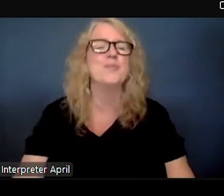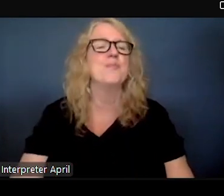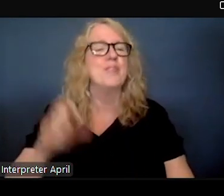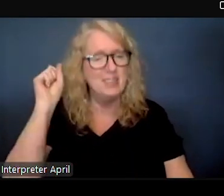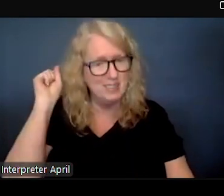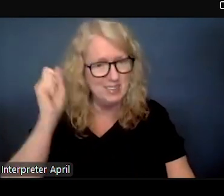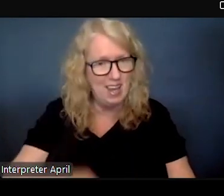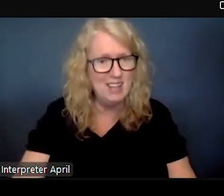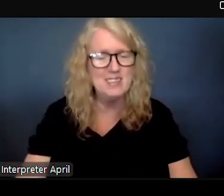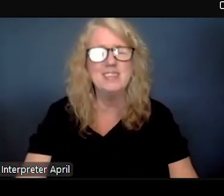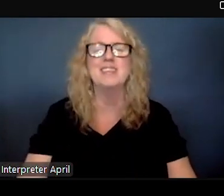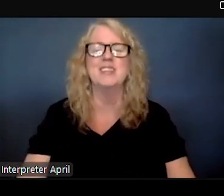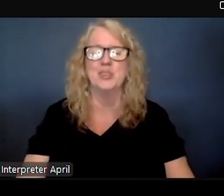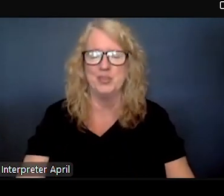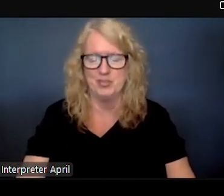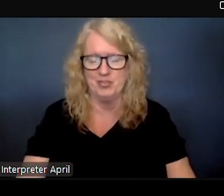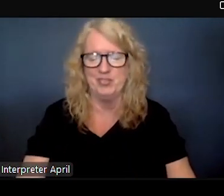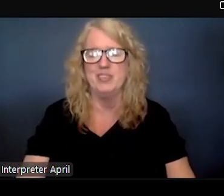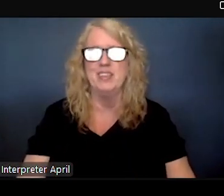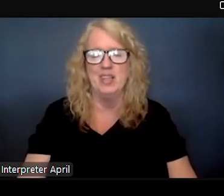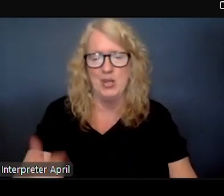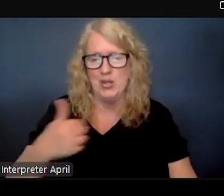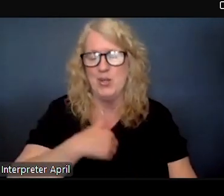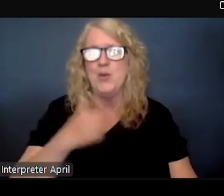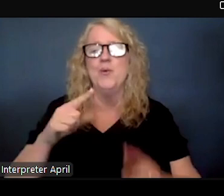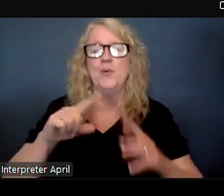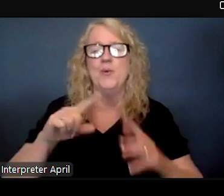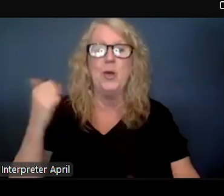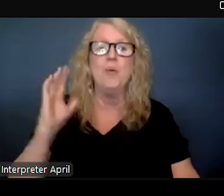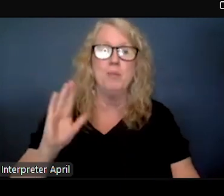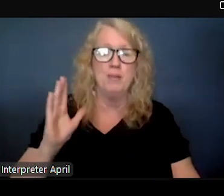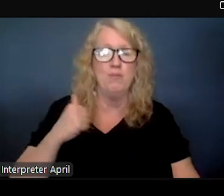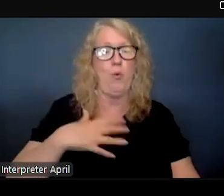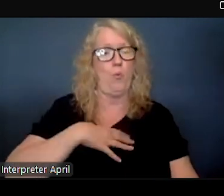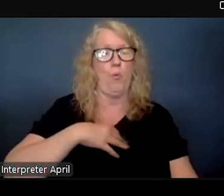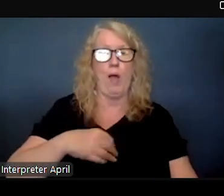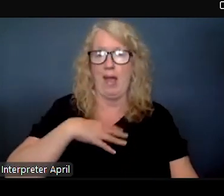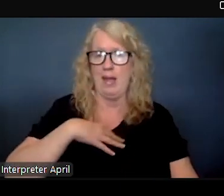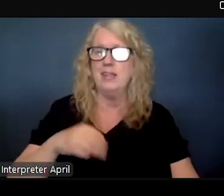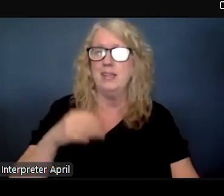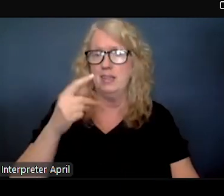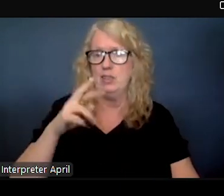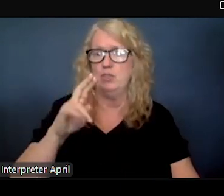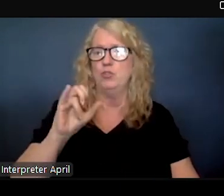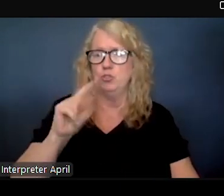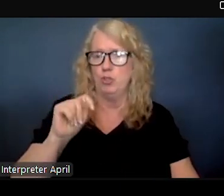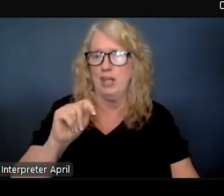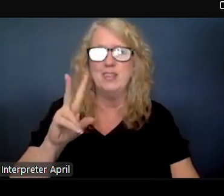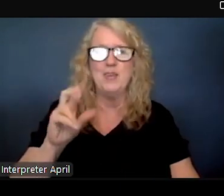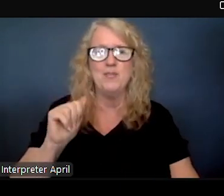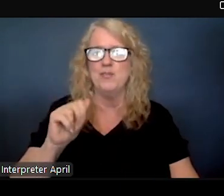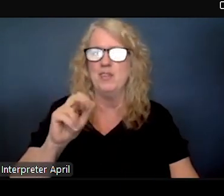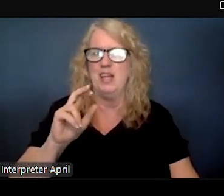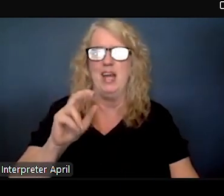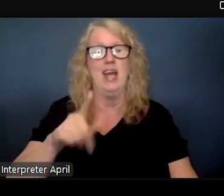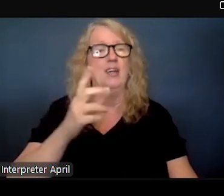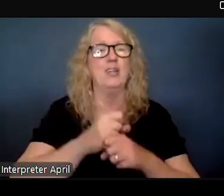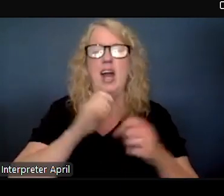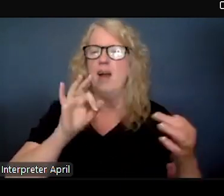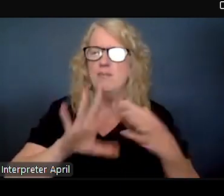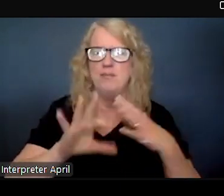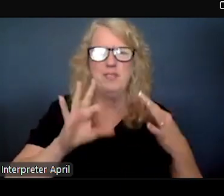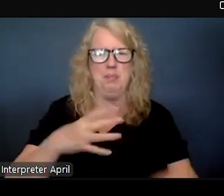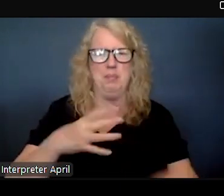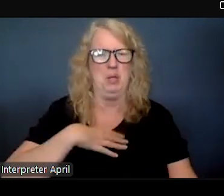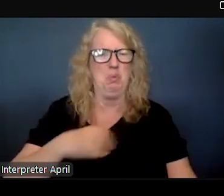Yes. So we started off with a white transit van, and very quickly got the feedback